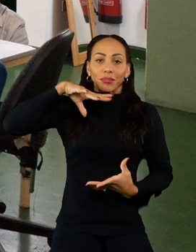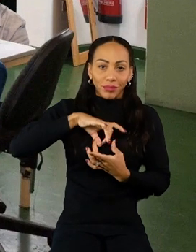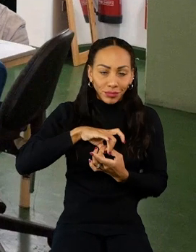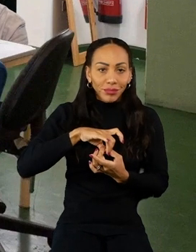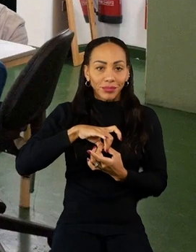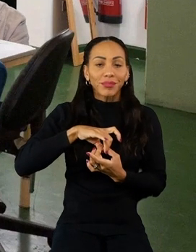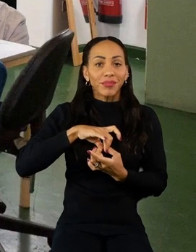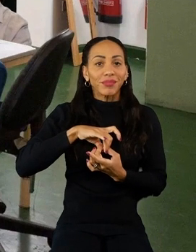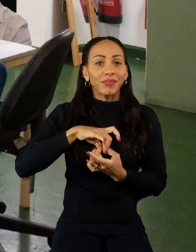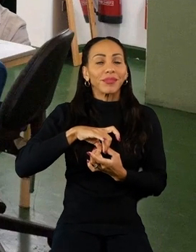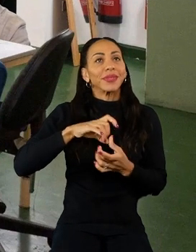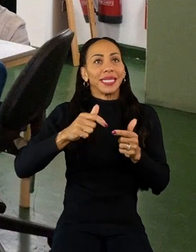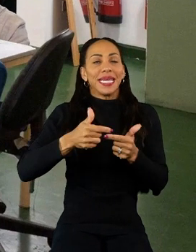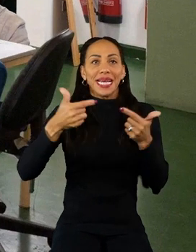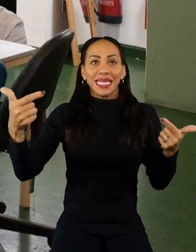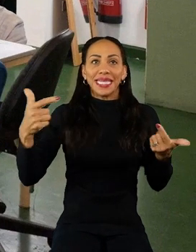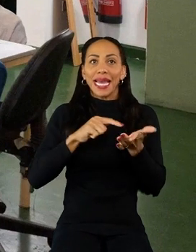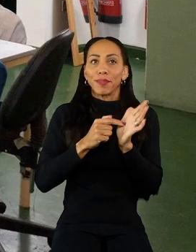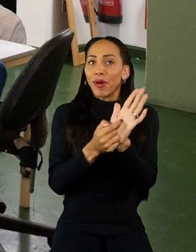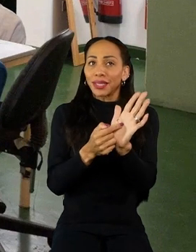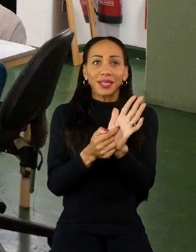we disembody and re-embody ourselves